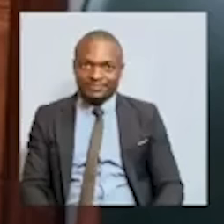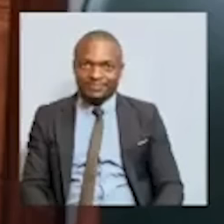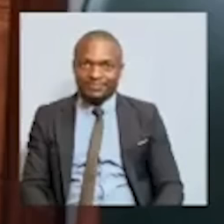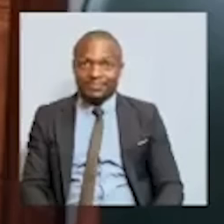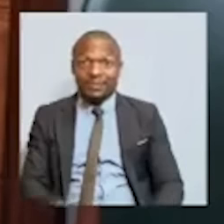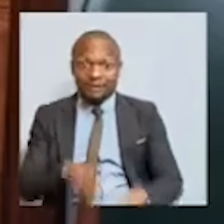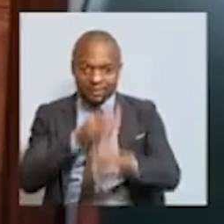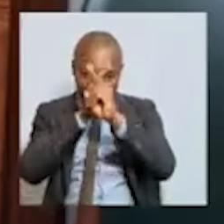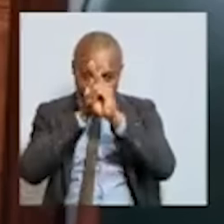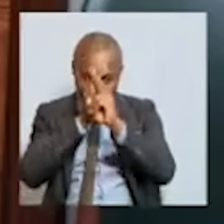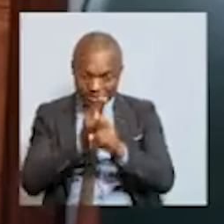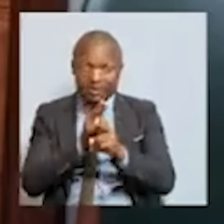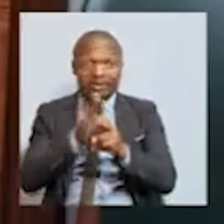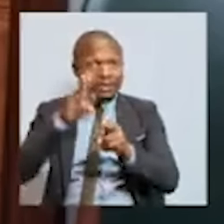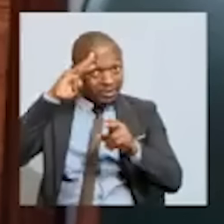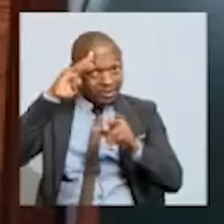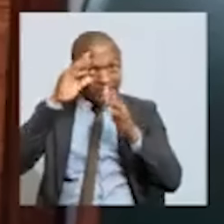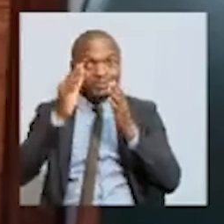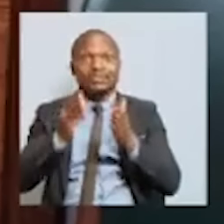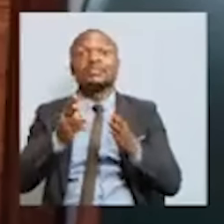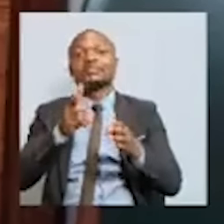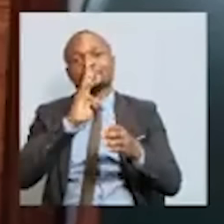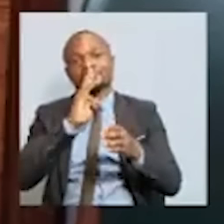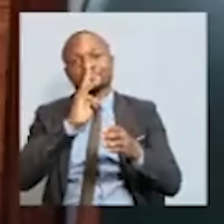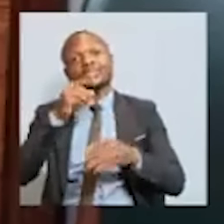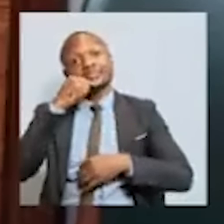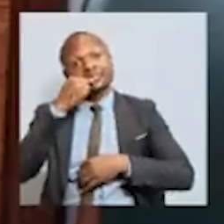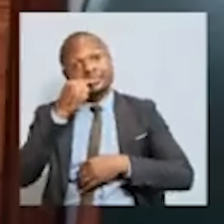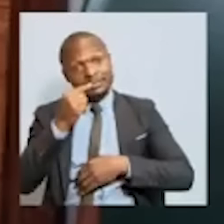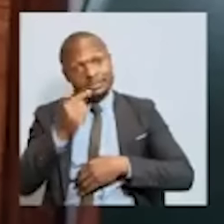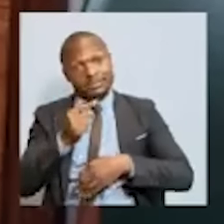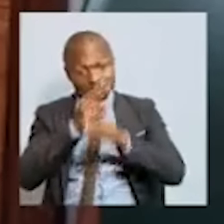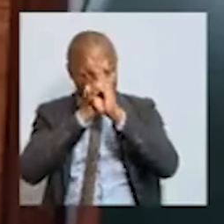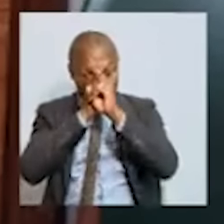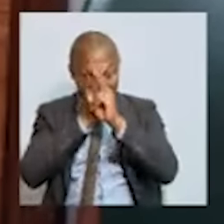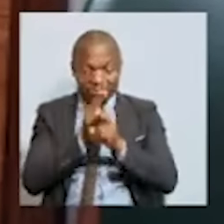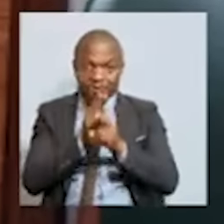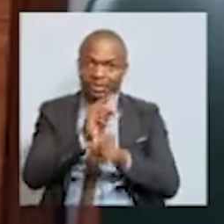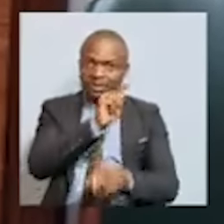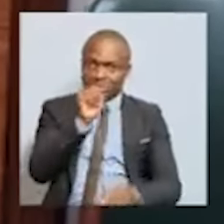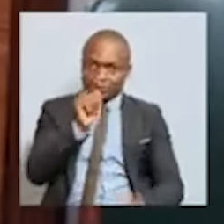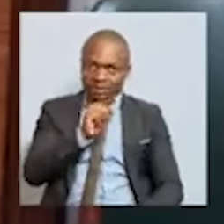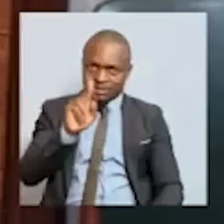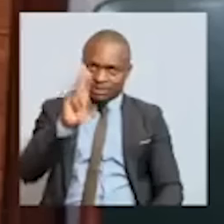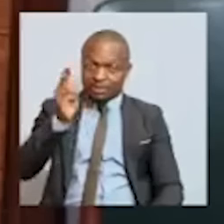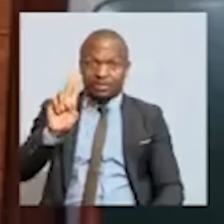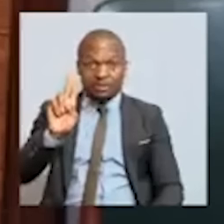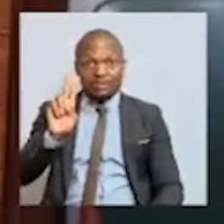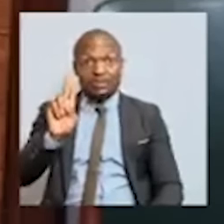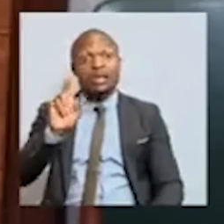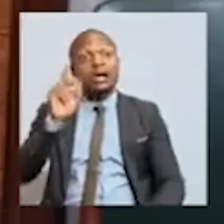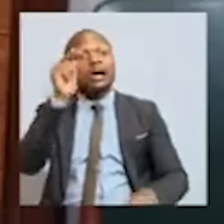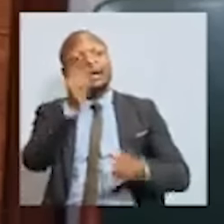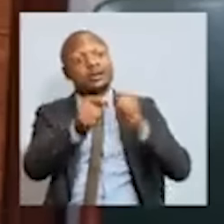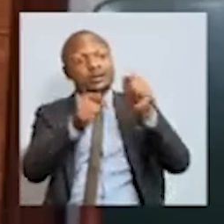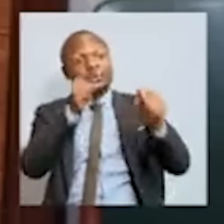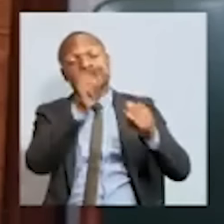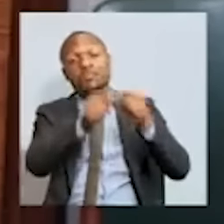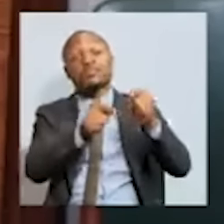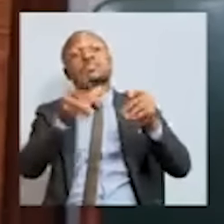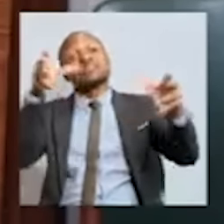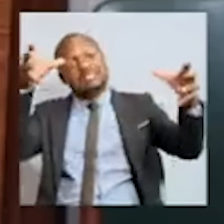Furthermore, Honorable M. Imposha MP asserted that Mr. Munir Zulu MP falsely accused him of